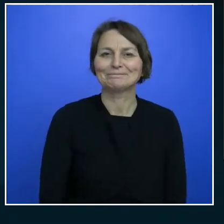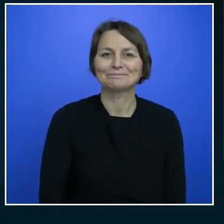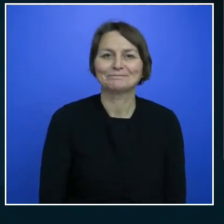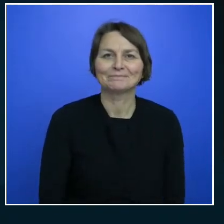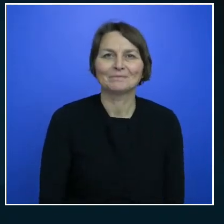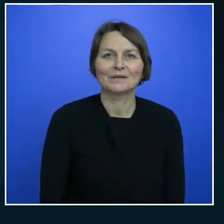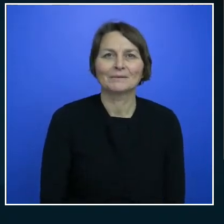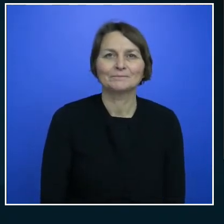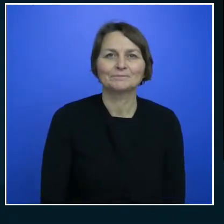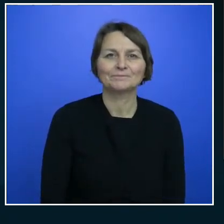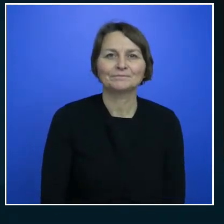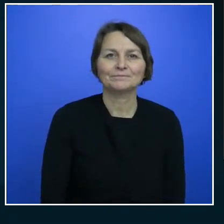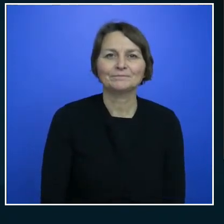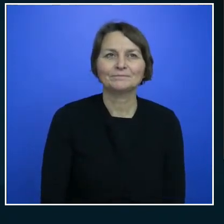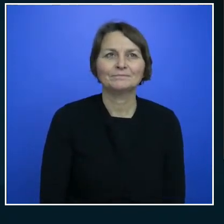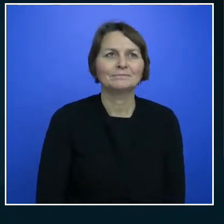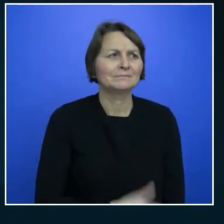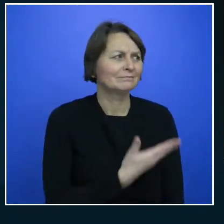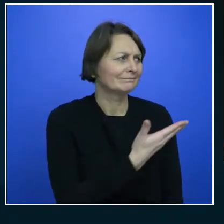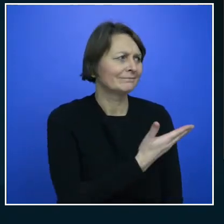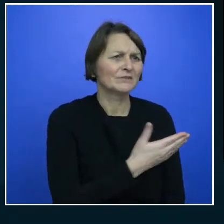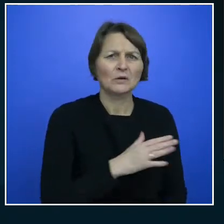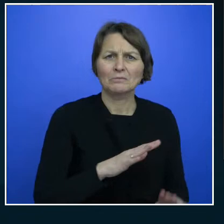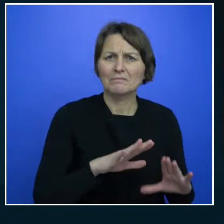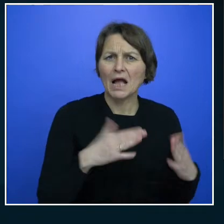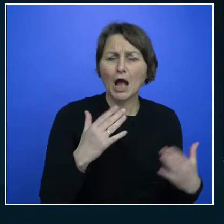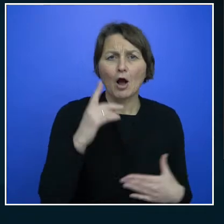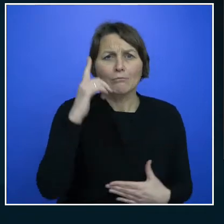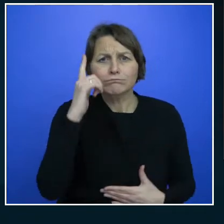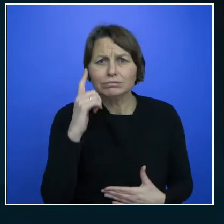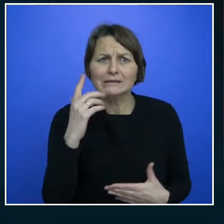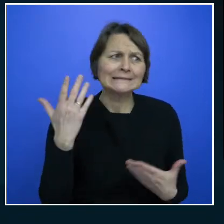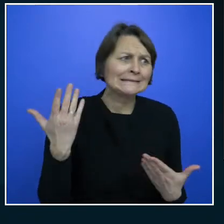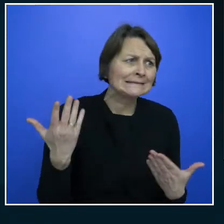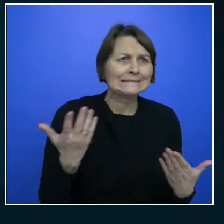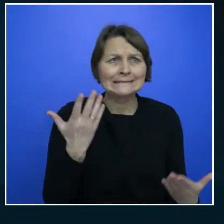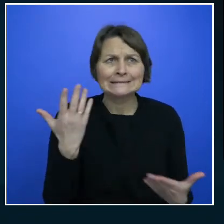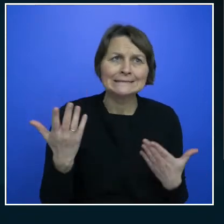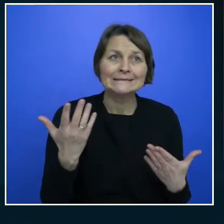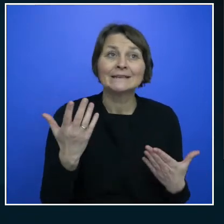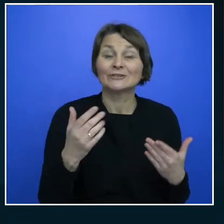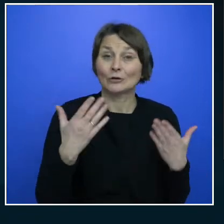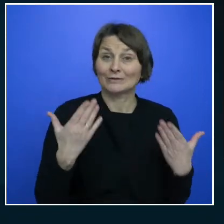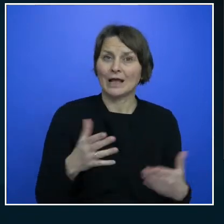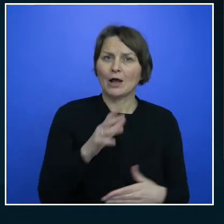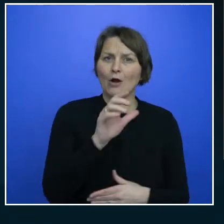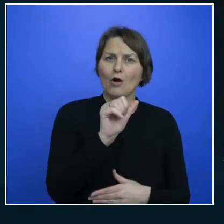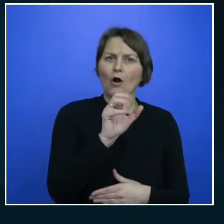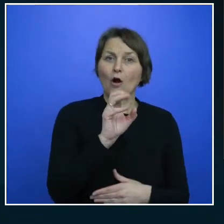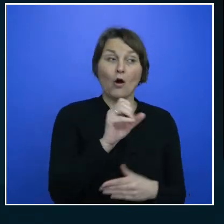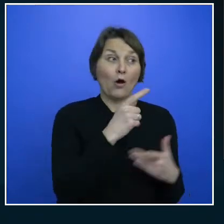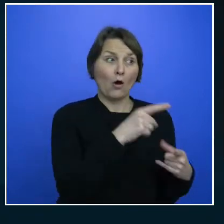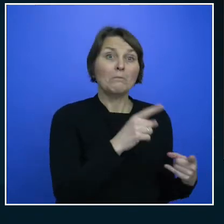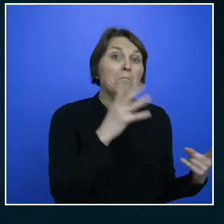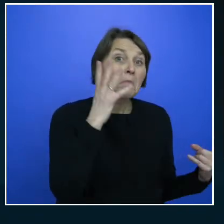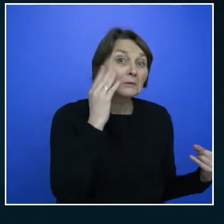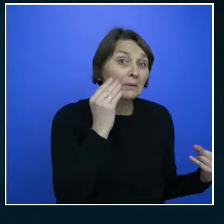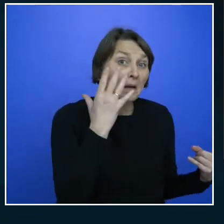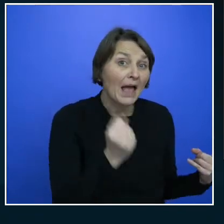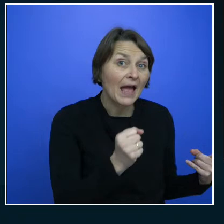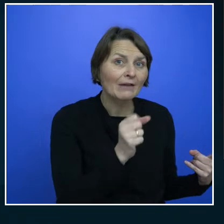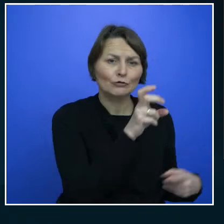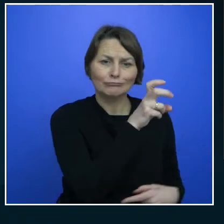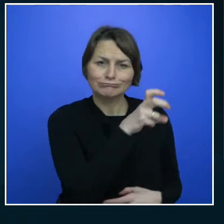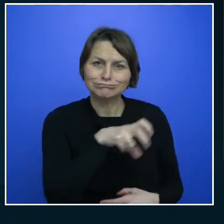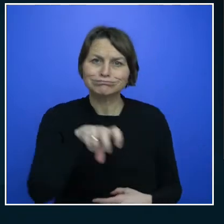So how do you then get started? So if you have the experience with ARM and you want to transition to this Project Bicep, or if you do not have anything with ARM and just want to